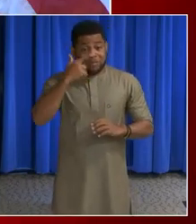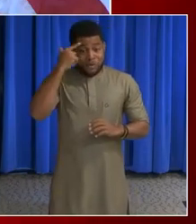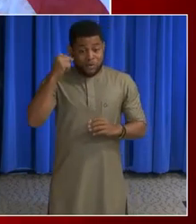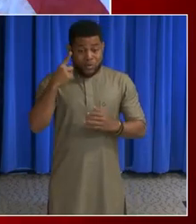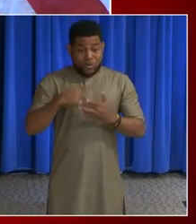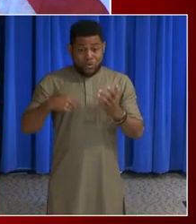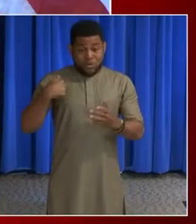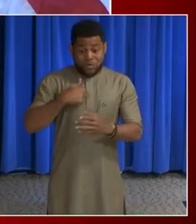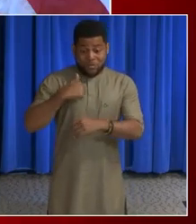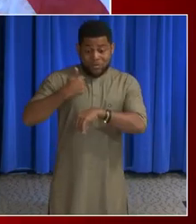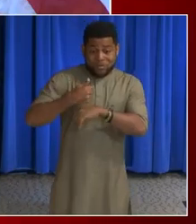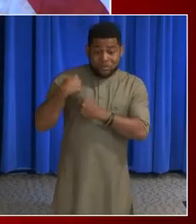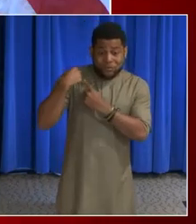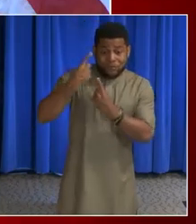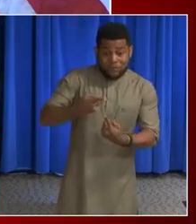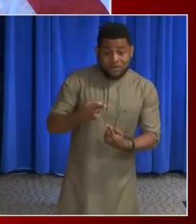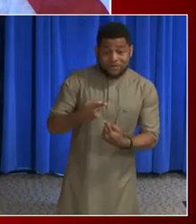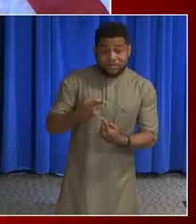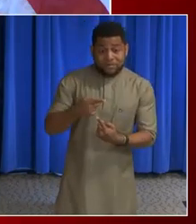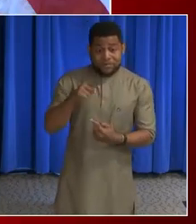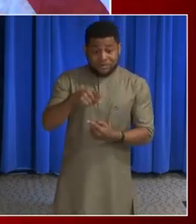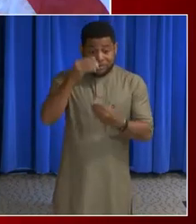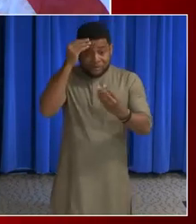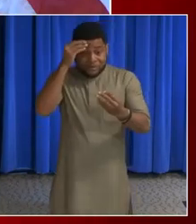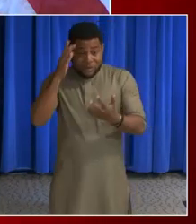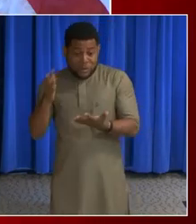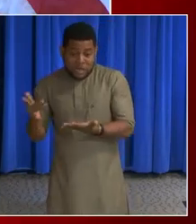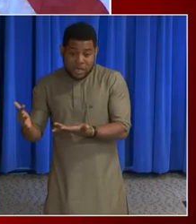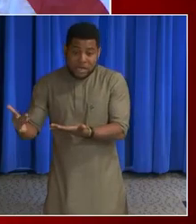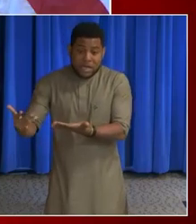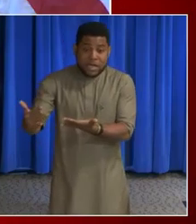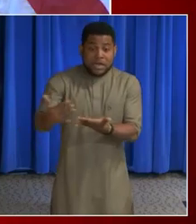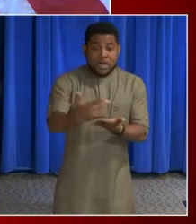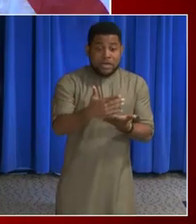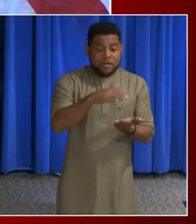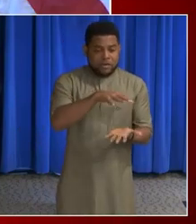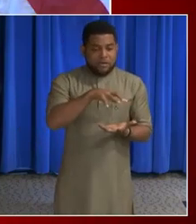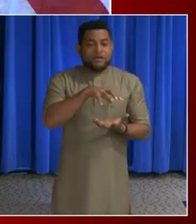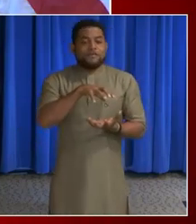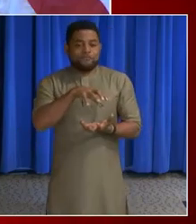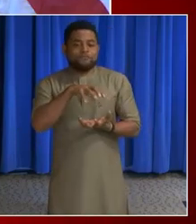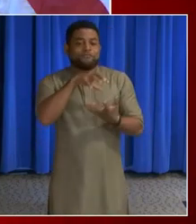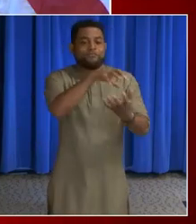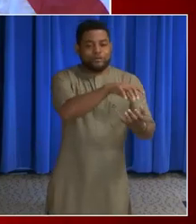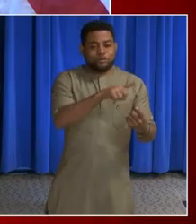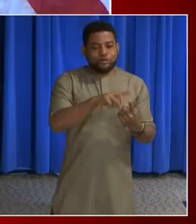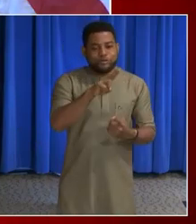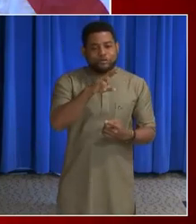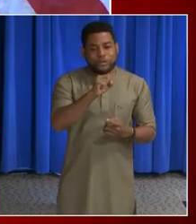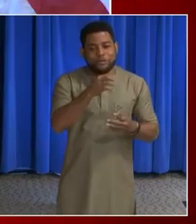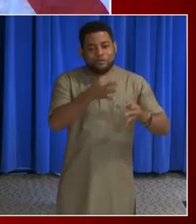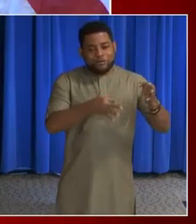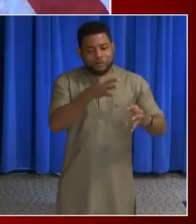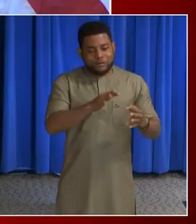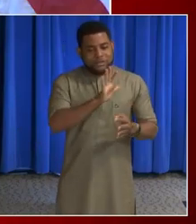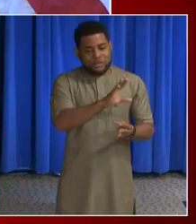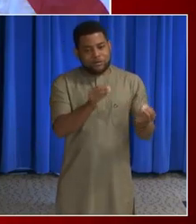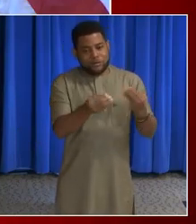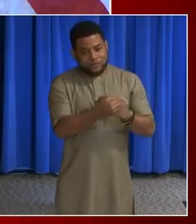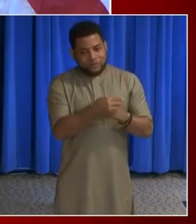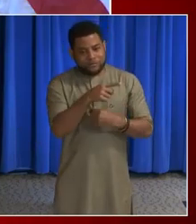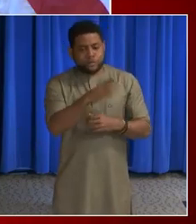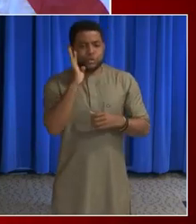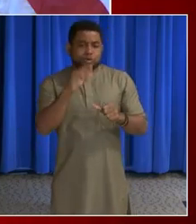This information, as we gather it, it then goes to the U.S. Attorney's Office for the U.S. Attorney's Office to conduct the